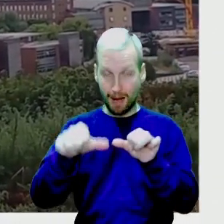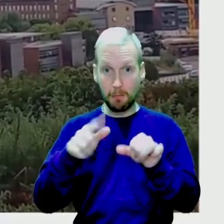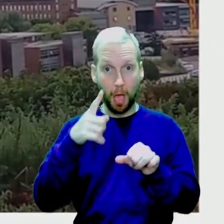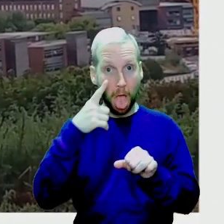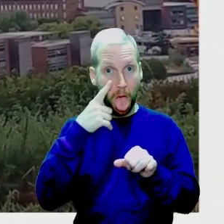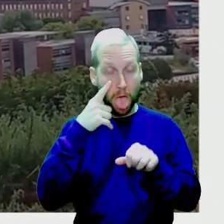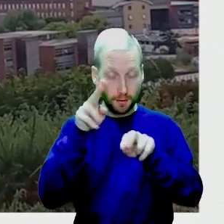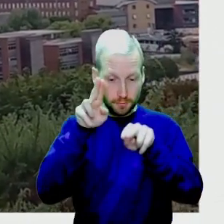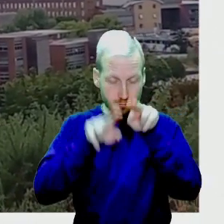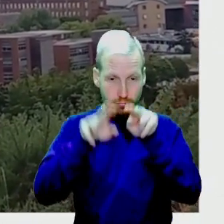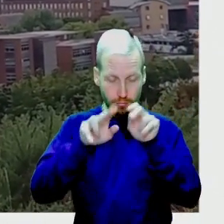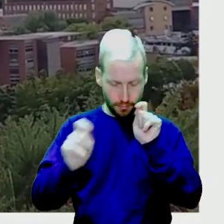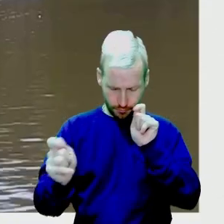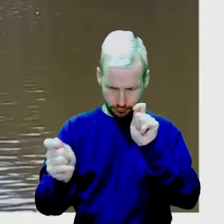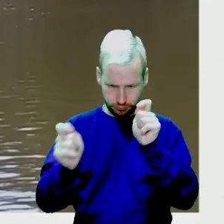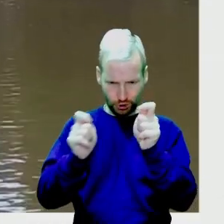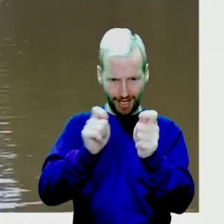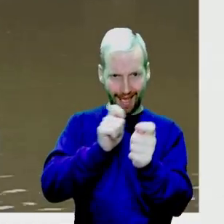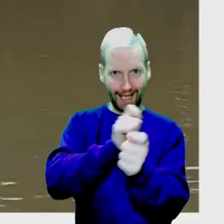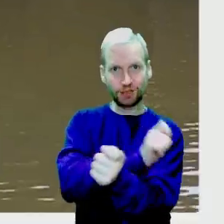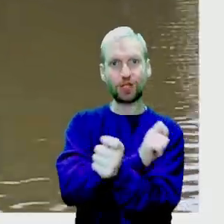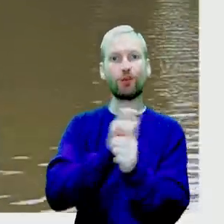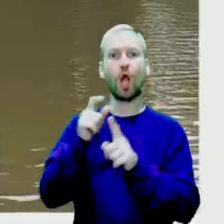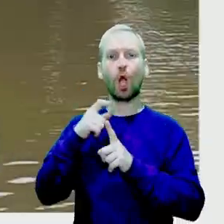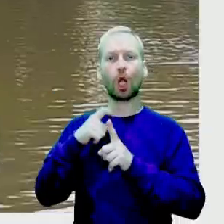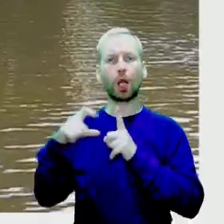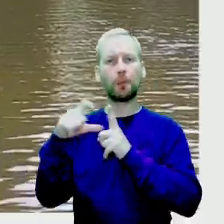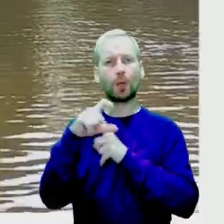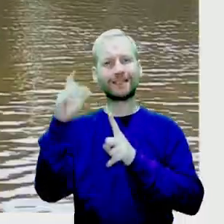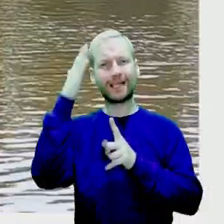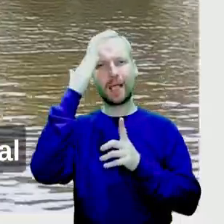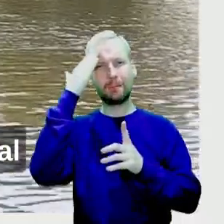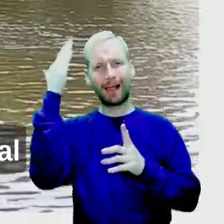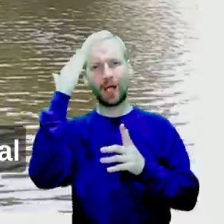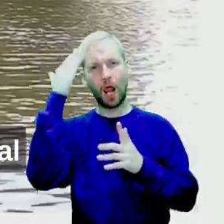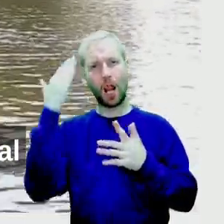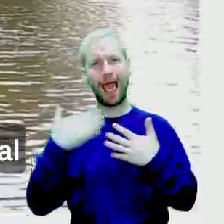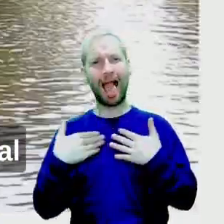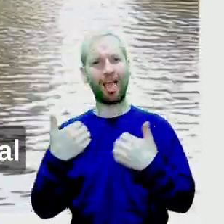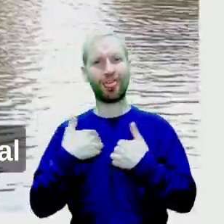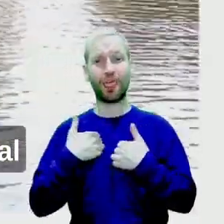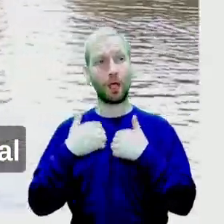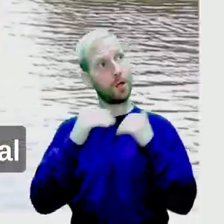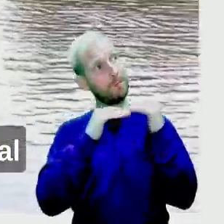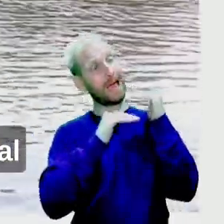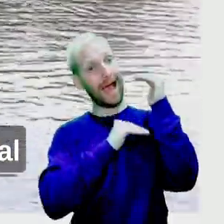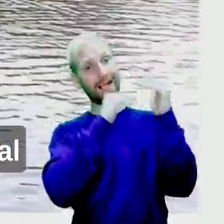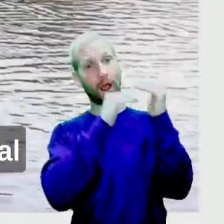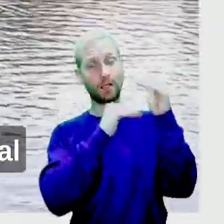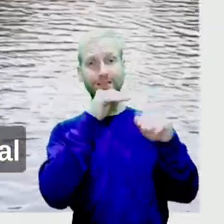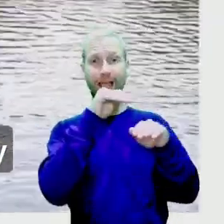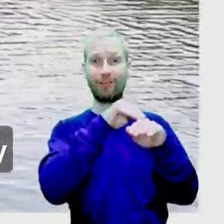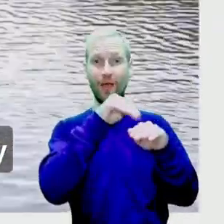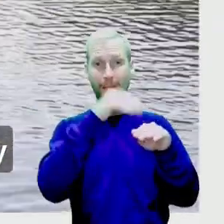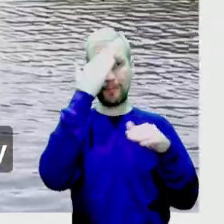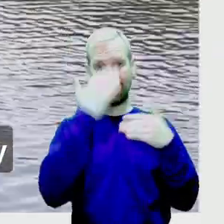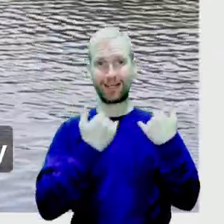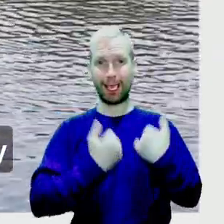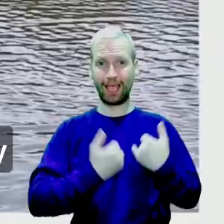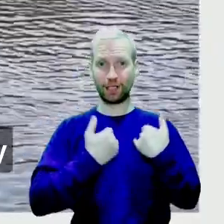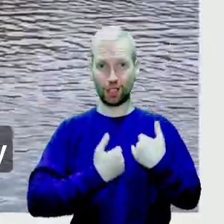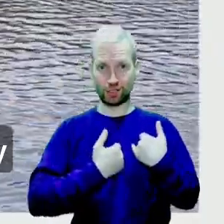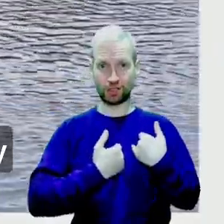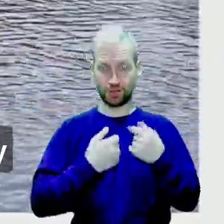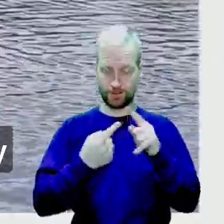of community mental health. 5 different groups of people were engaged with, including adults severely affected by mental illness,